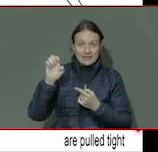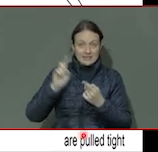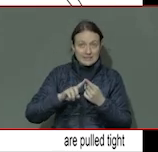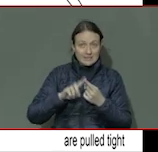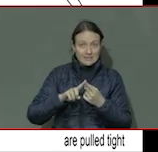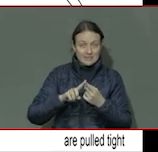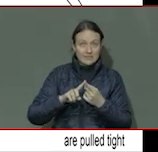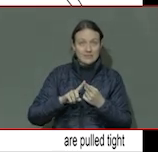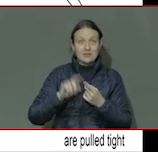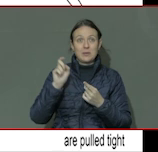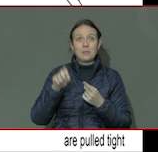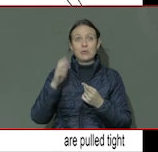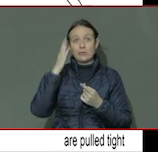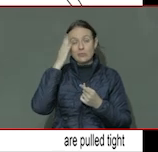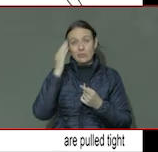the suspensory